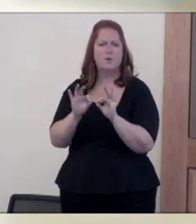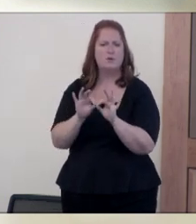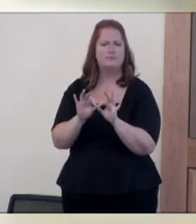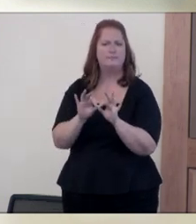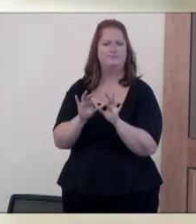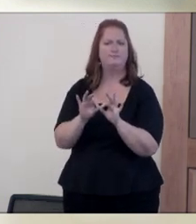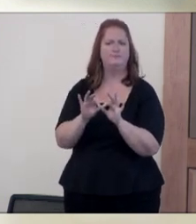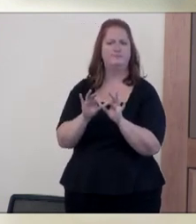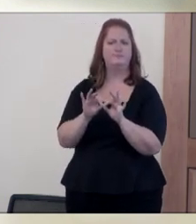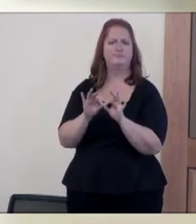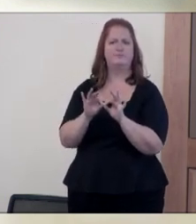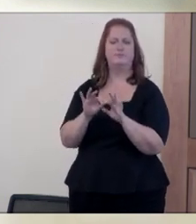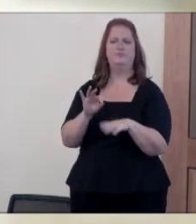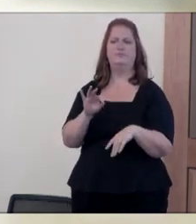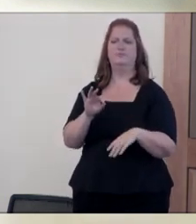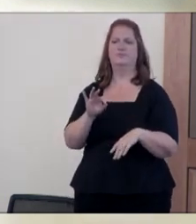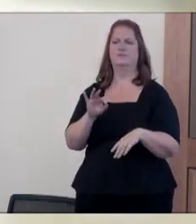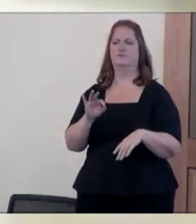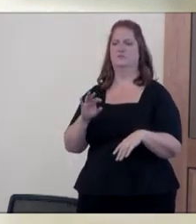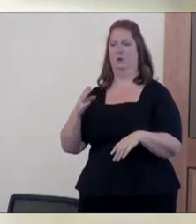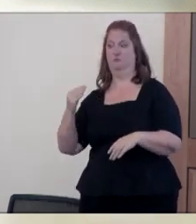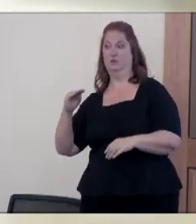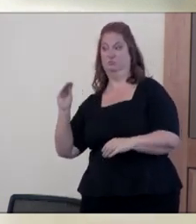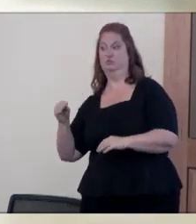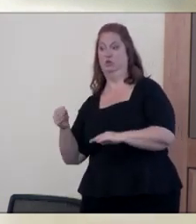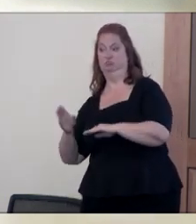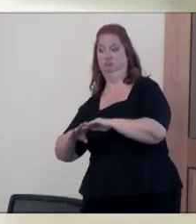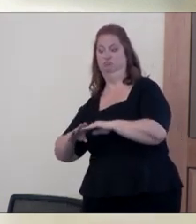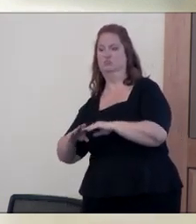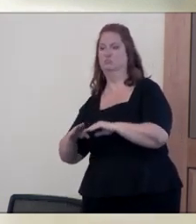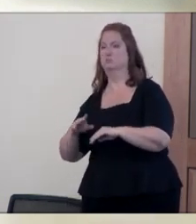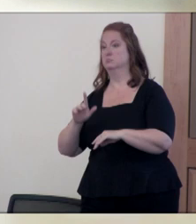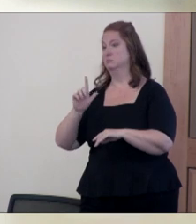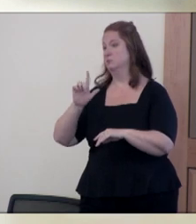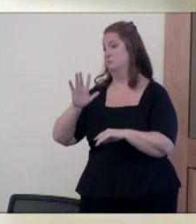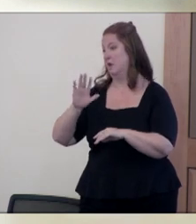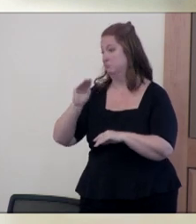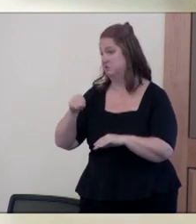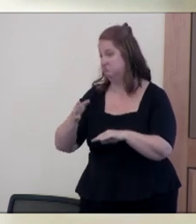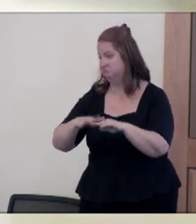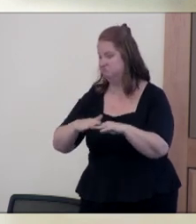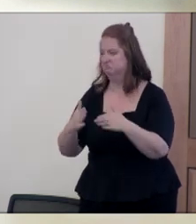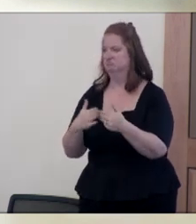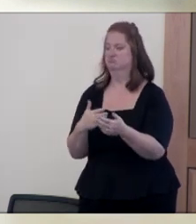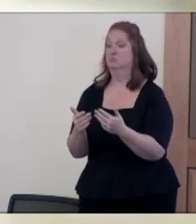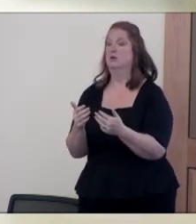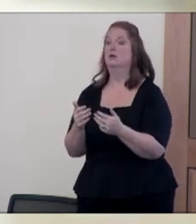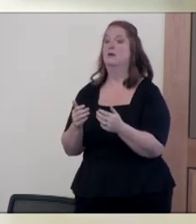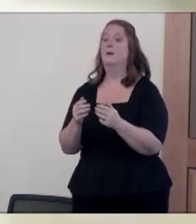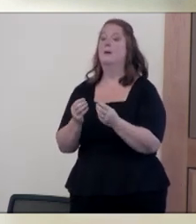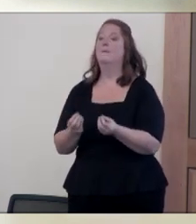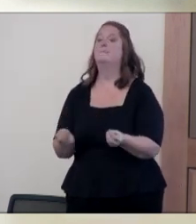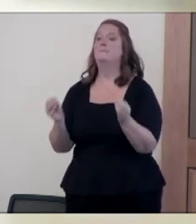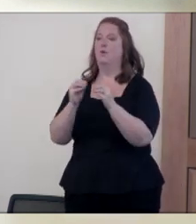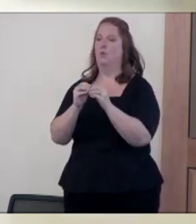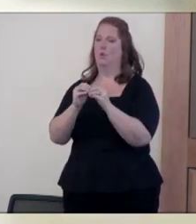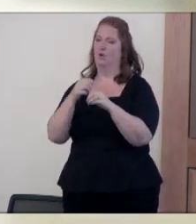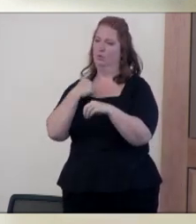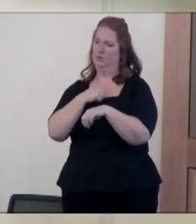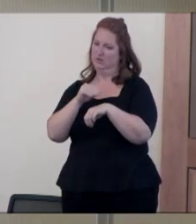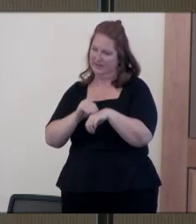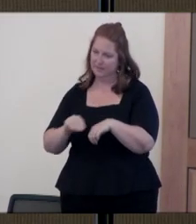Is making maybe a 14%, maybe a 25%, but a much larger impact on